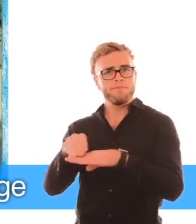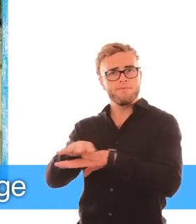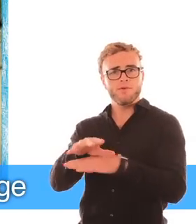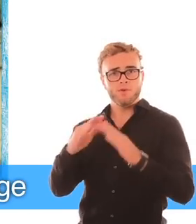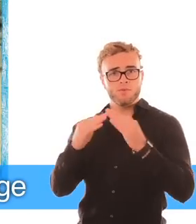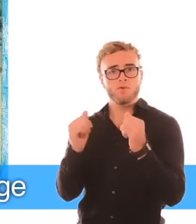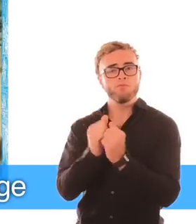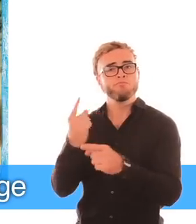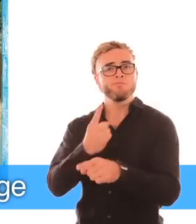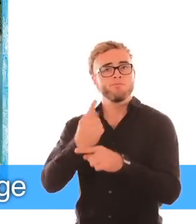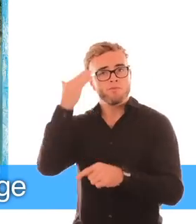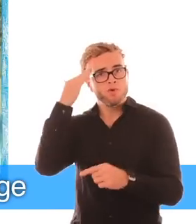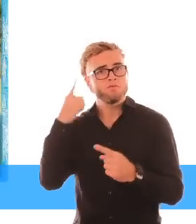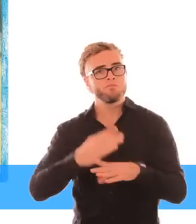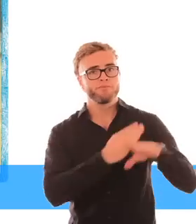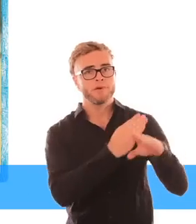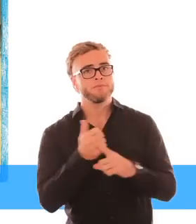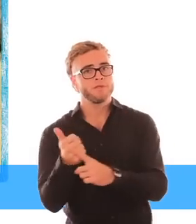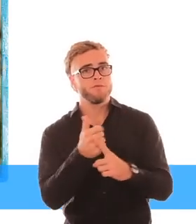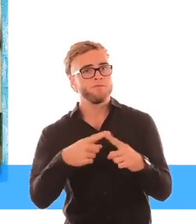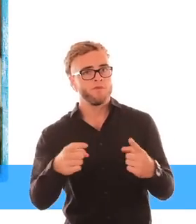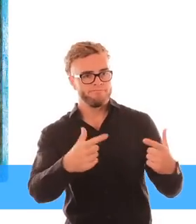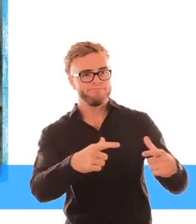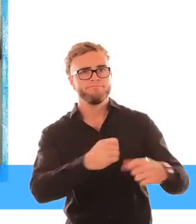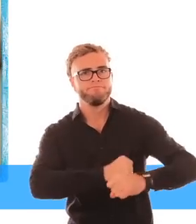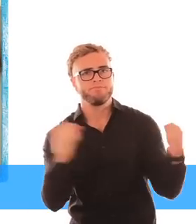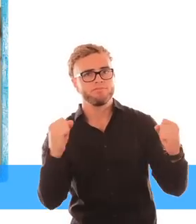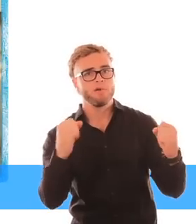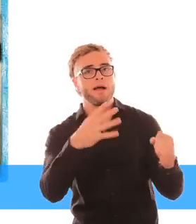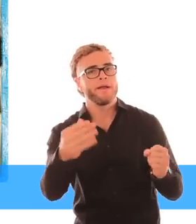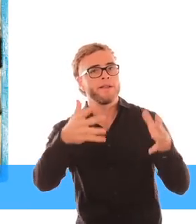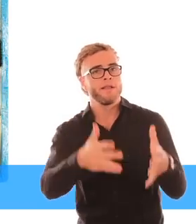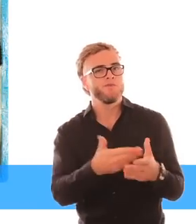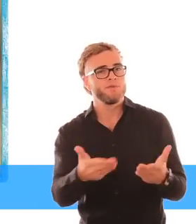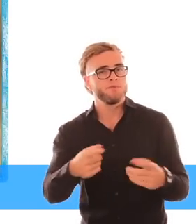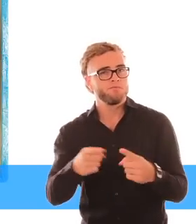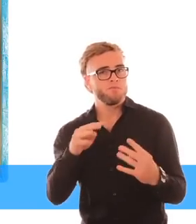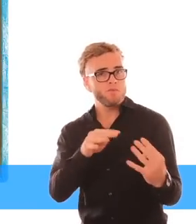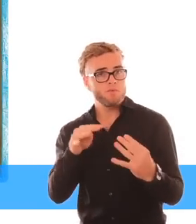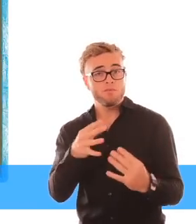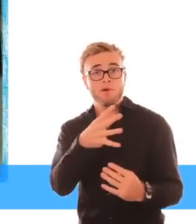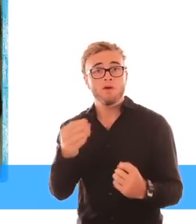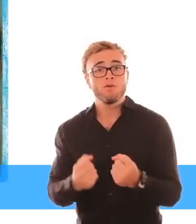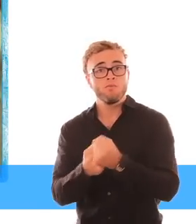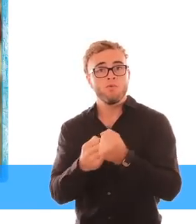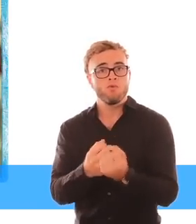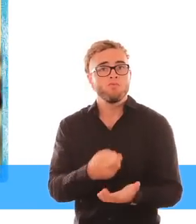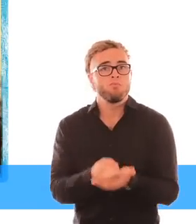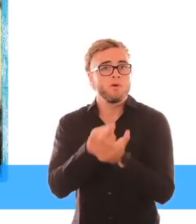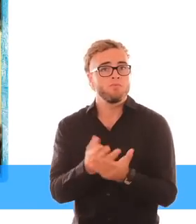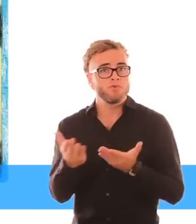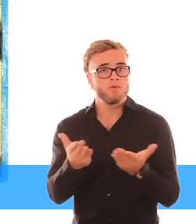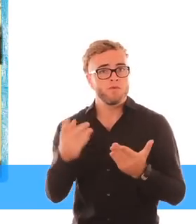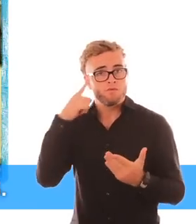with appropriate knowledge to protect themselves from the dangers of landmines and explosive remnants of war, and to support rehabilitative